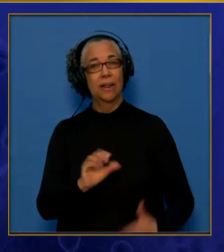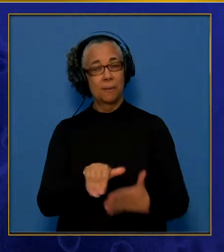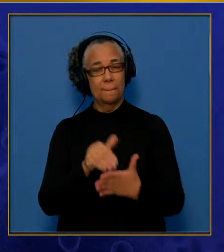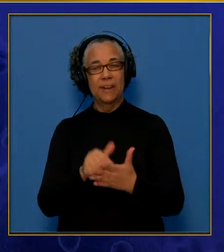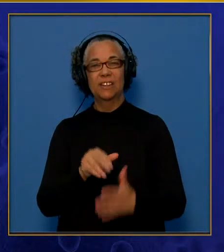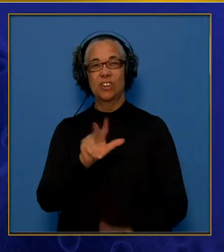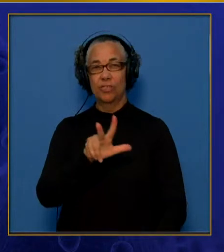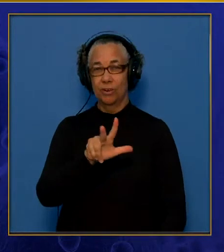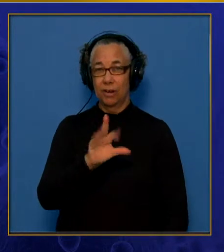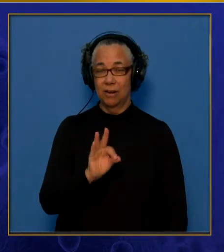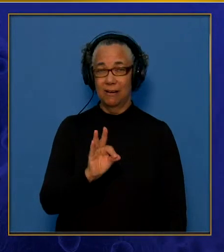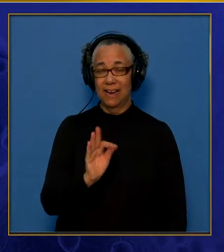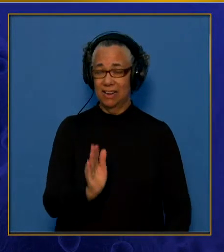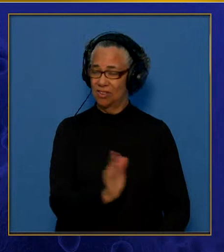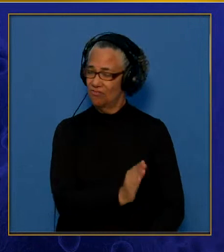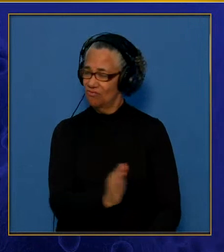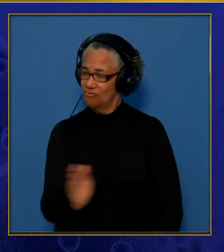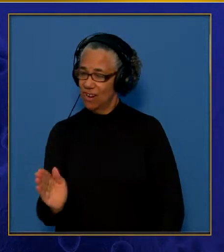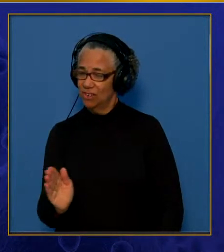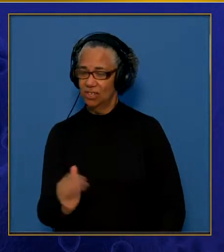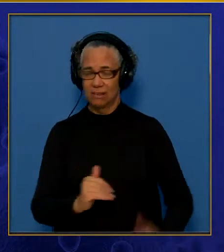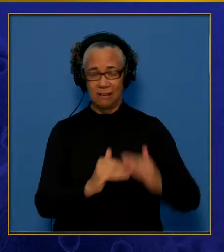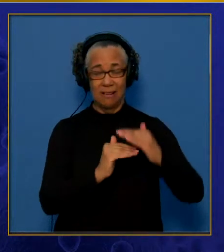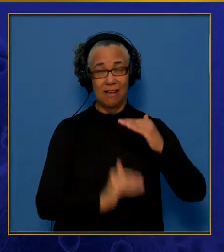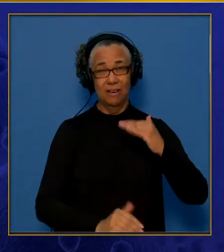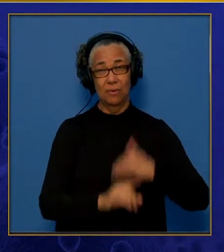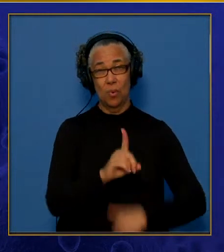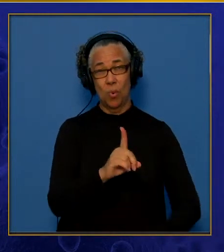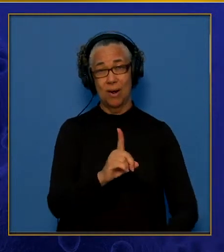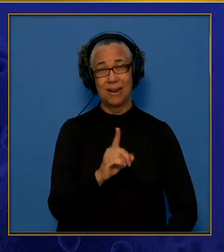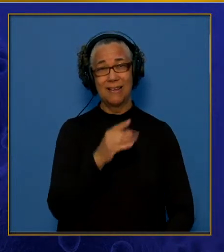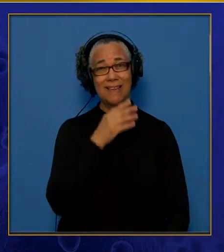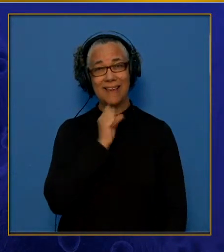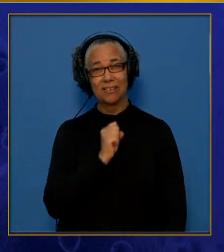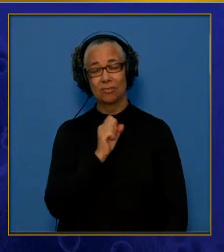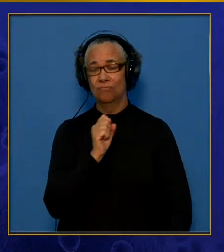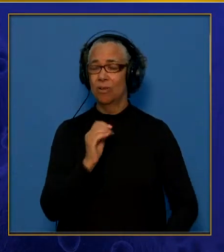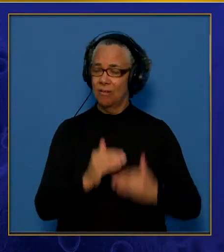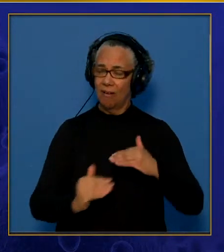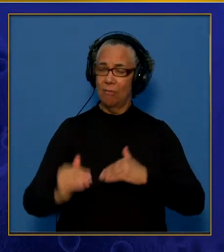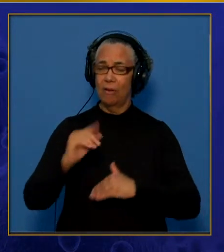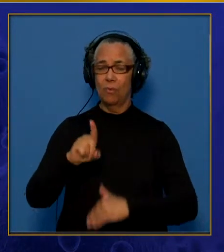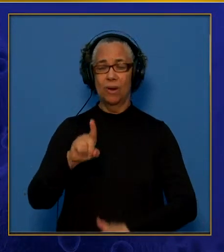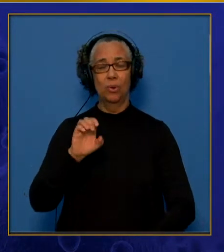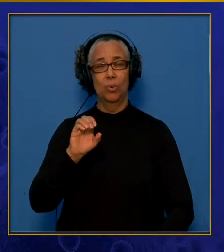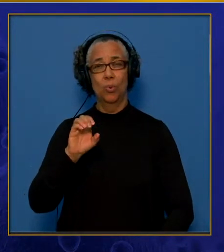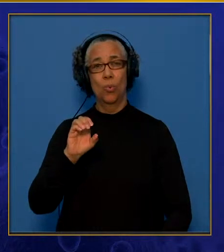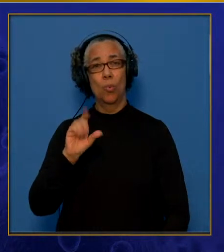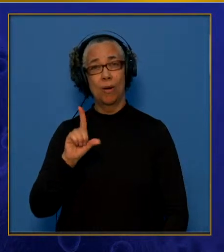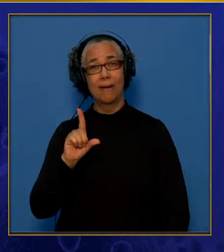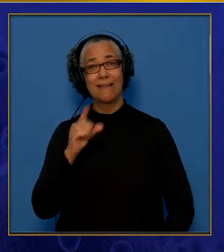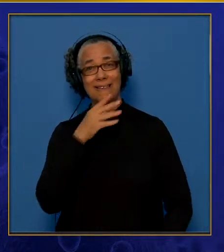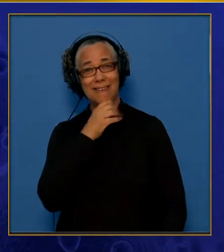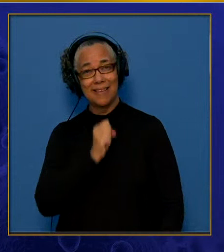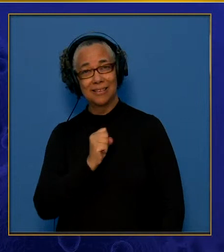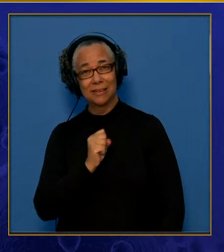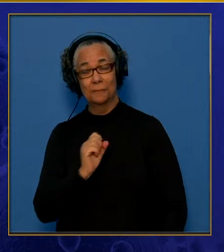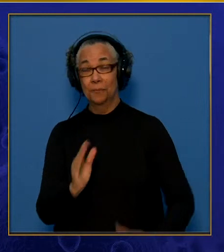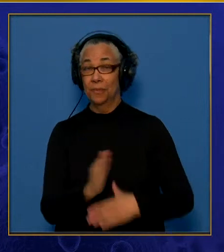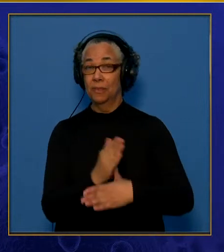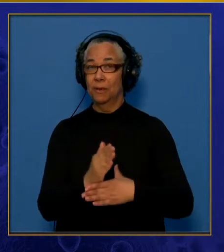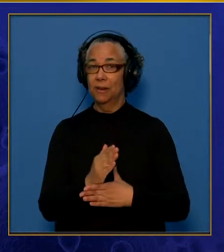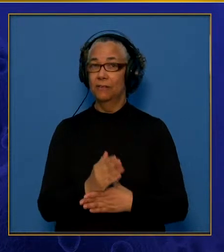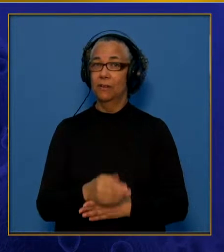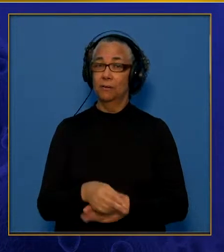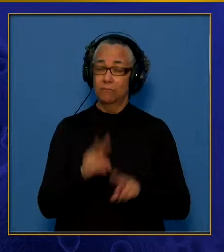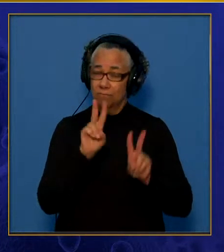39, and the age range is less than 1 year to greater than 101 years. The mean age of all of our currently active cases